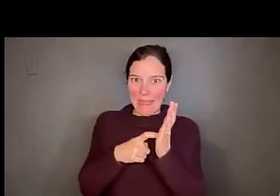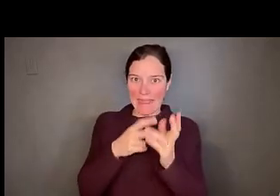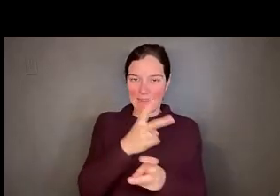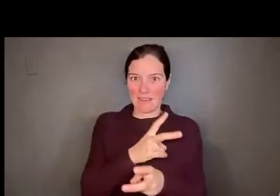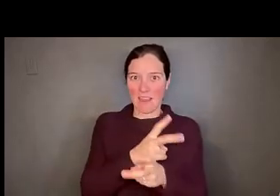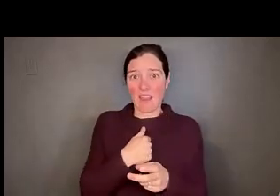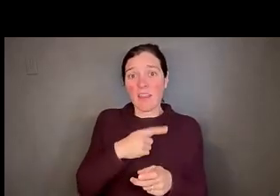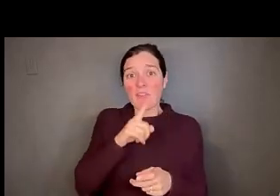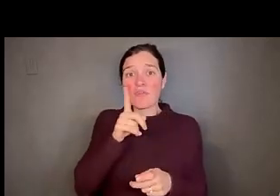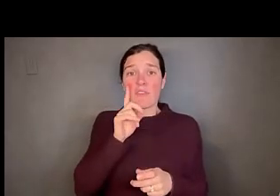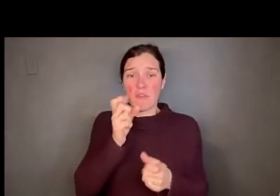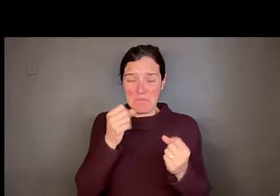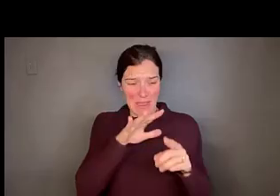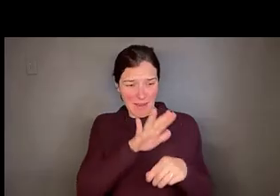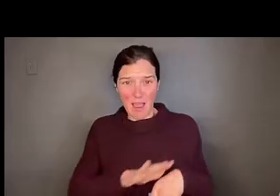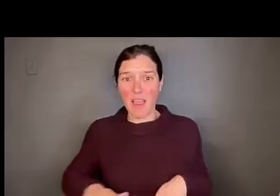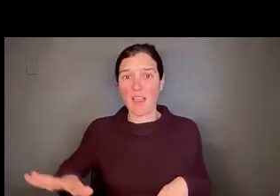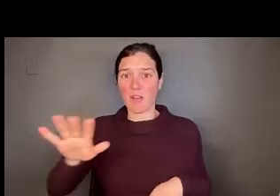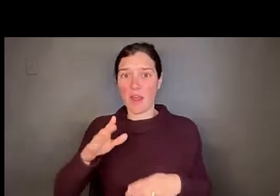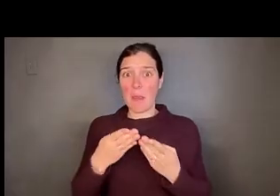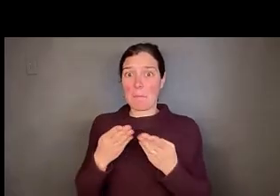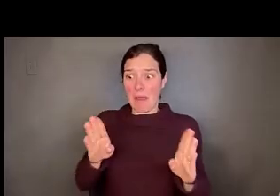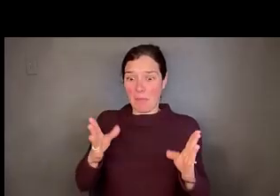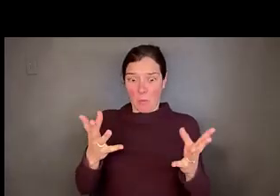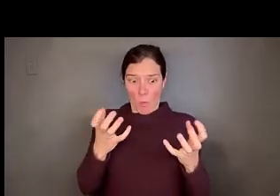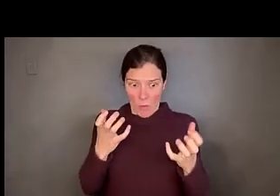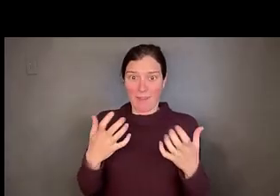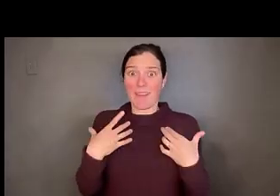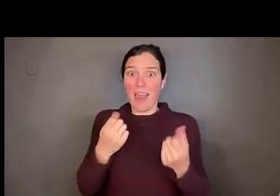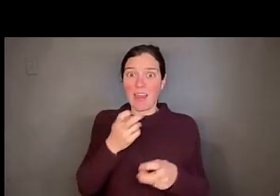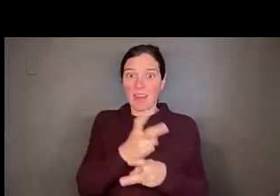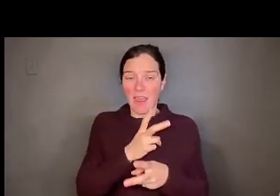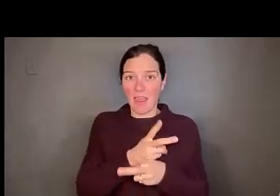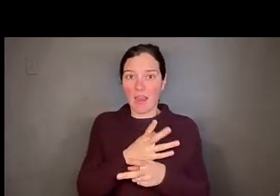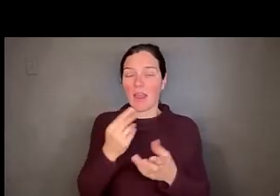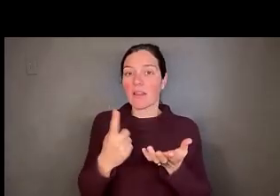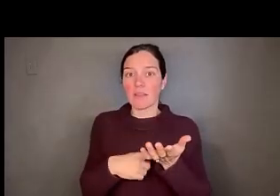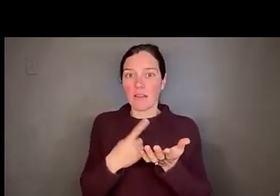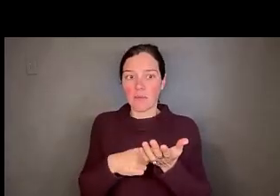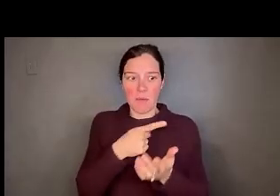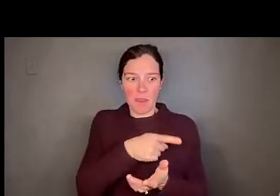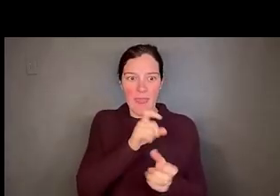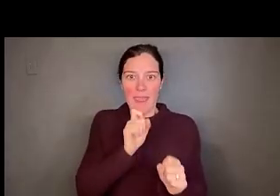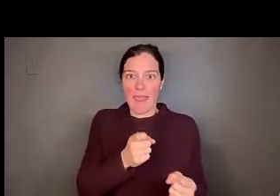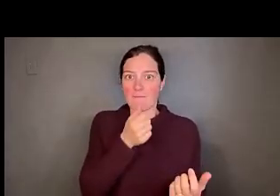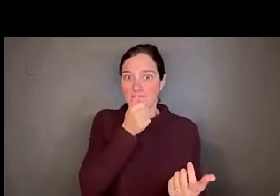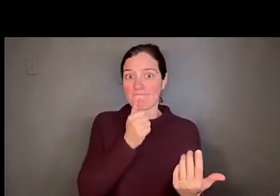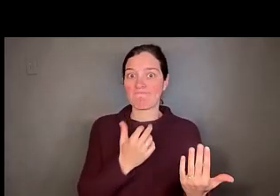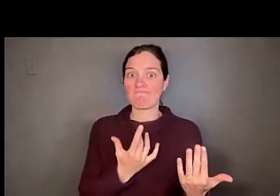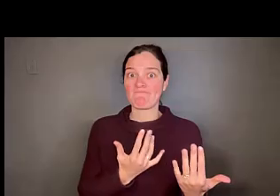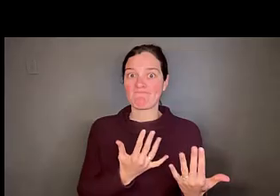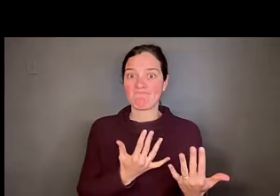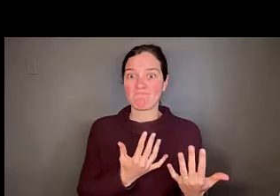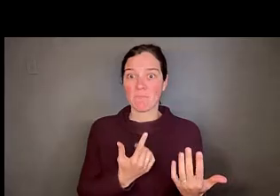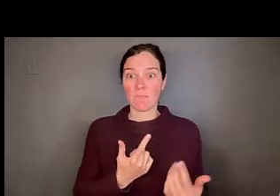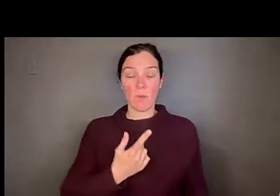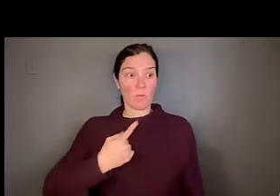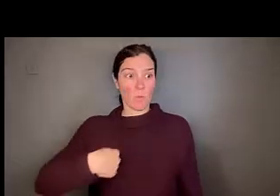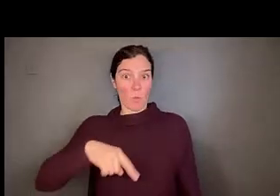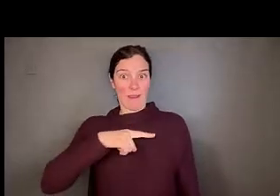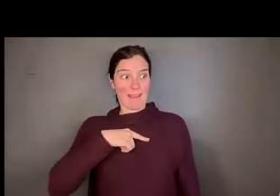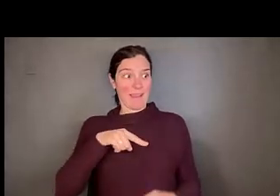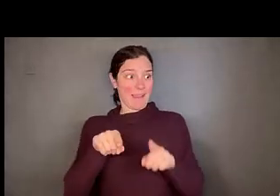across many systems. The public wants to get health care, and sometimes they have to wait. And I think we as